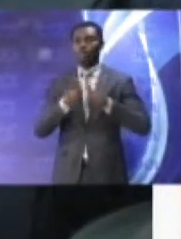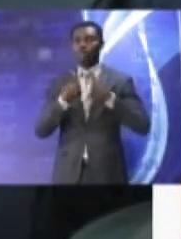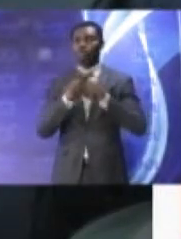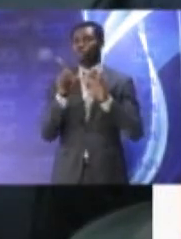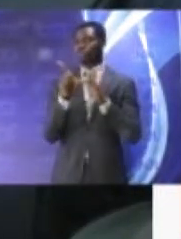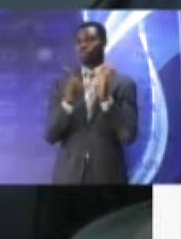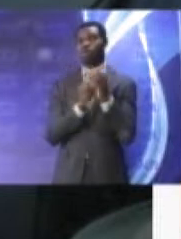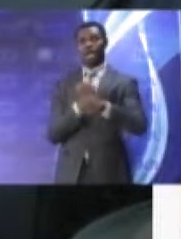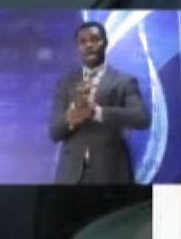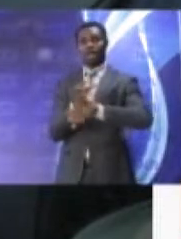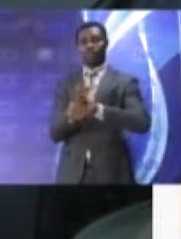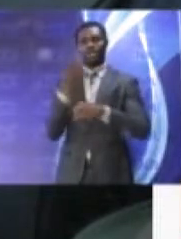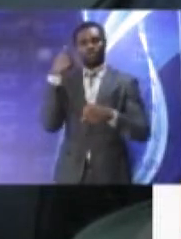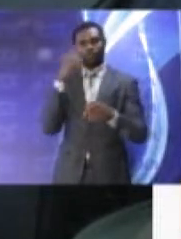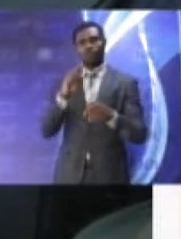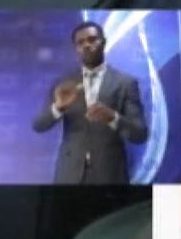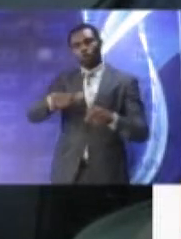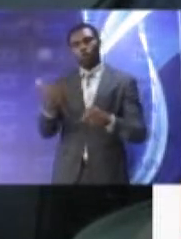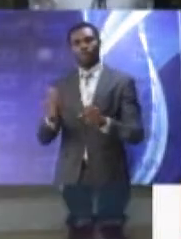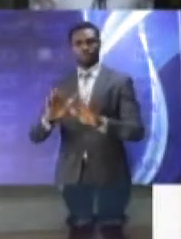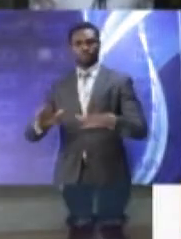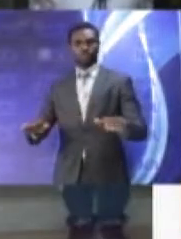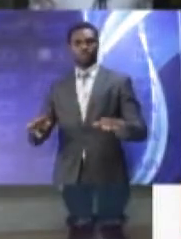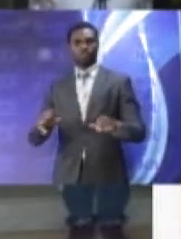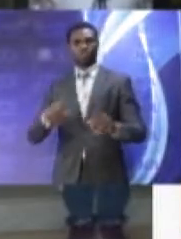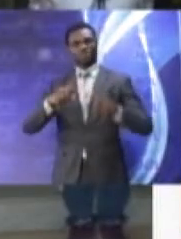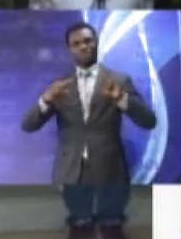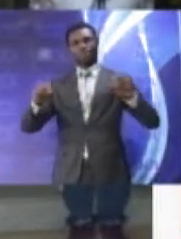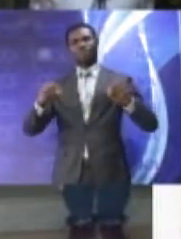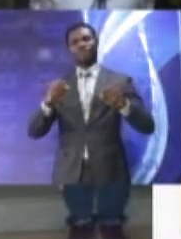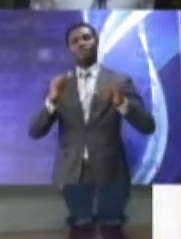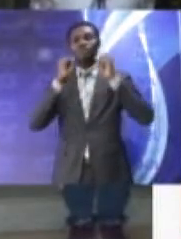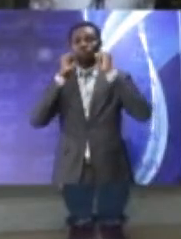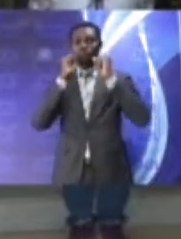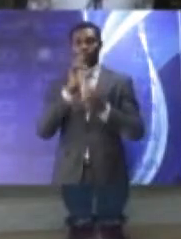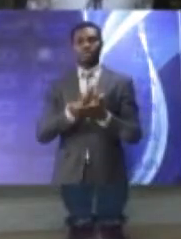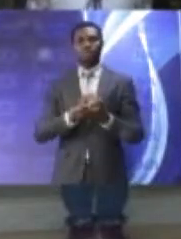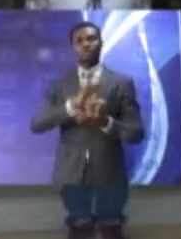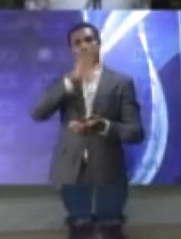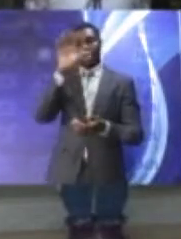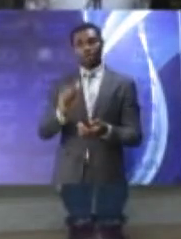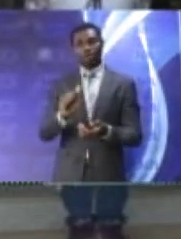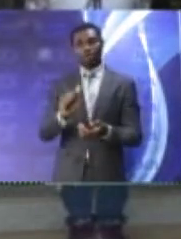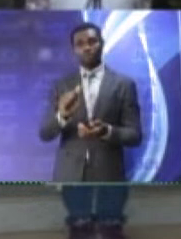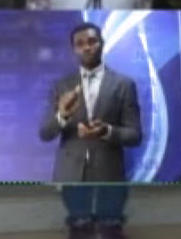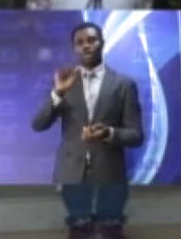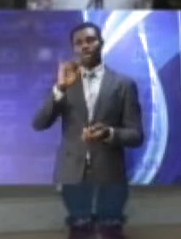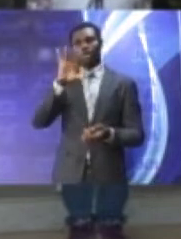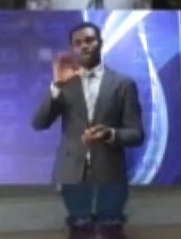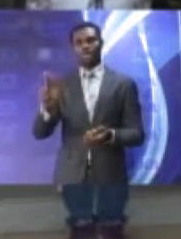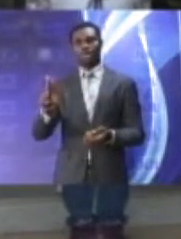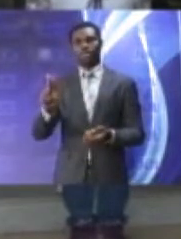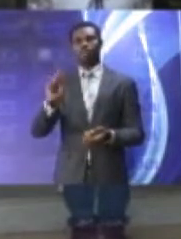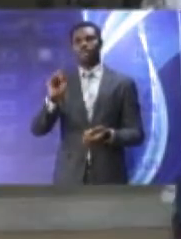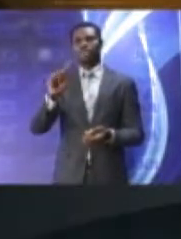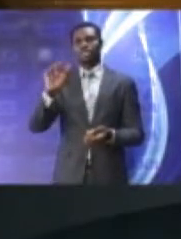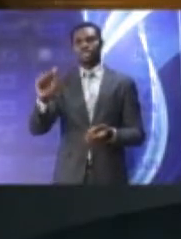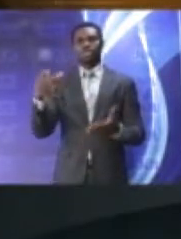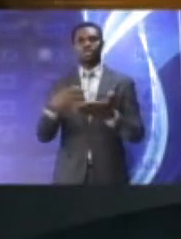for juveniles, among others. In Abuja, Aliu Kabir, NTA